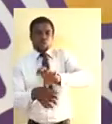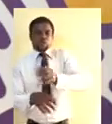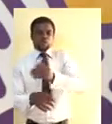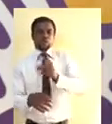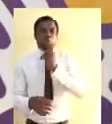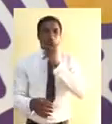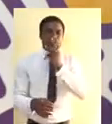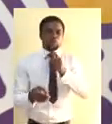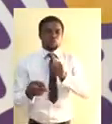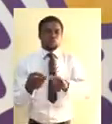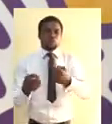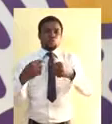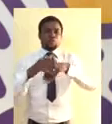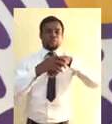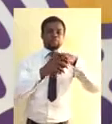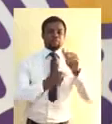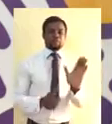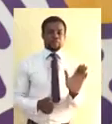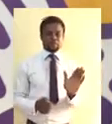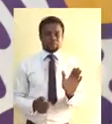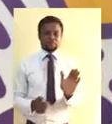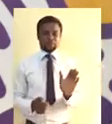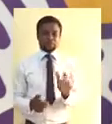the water to rush out of the straw.